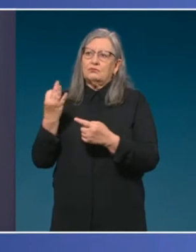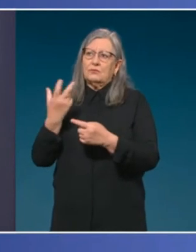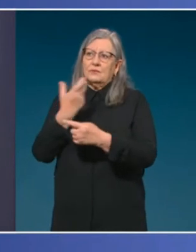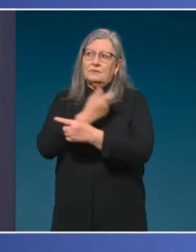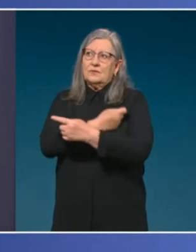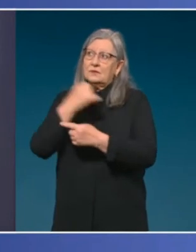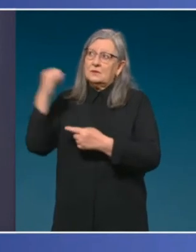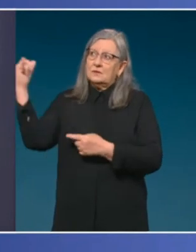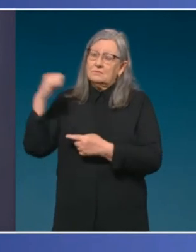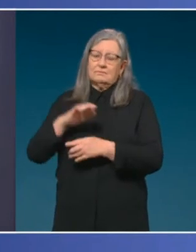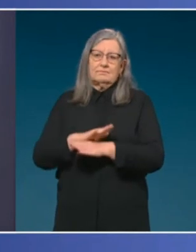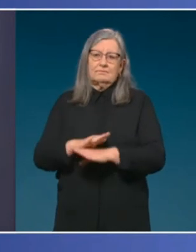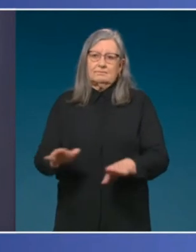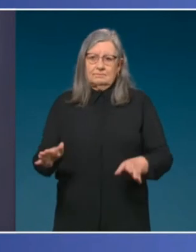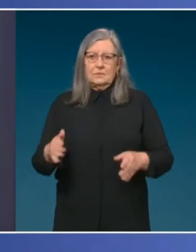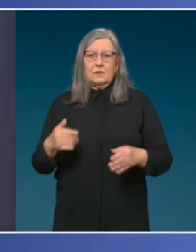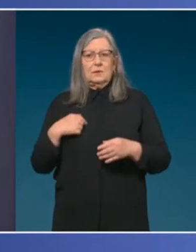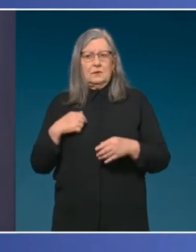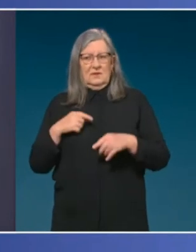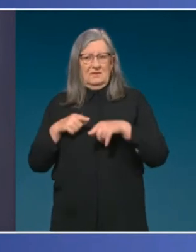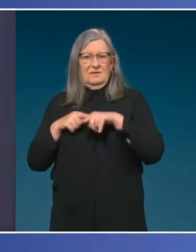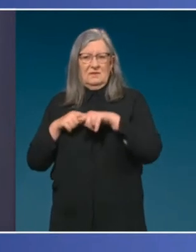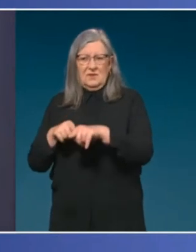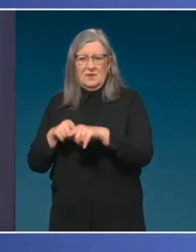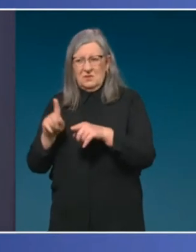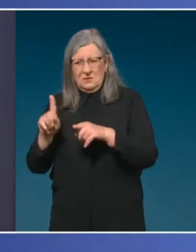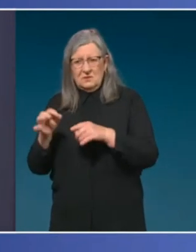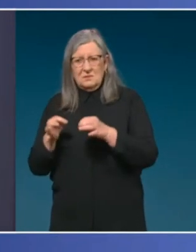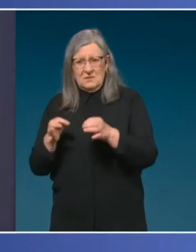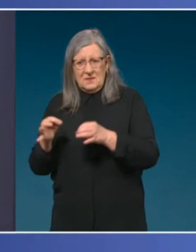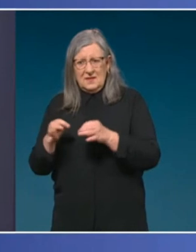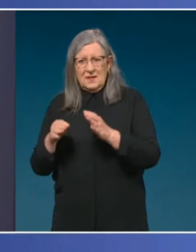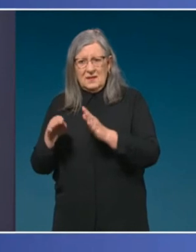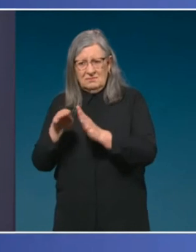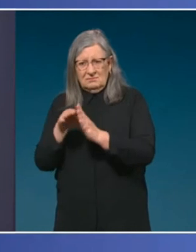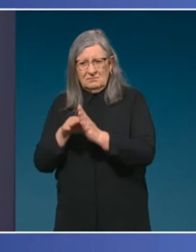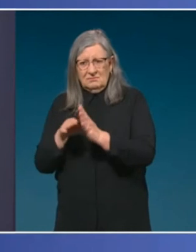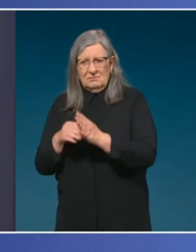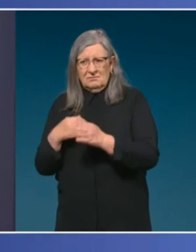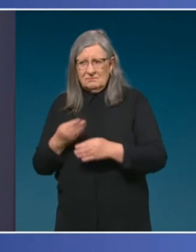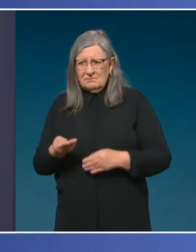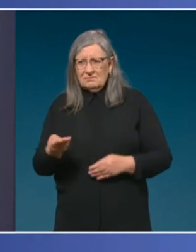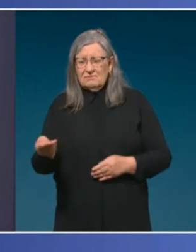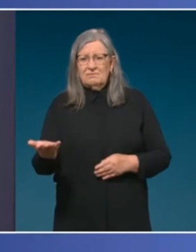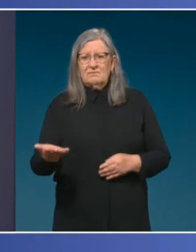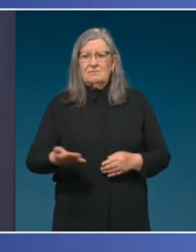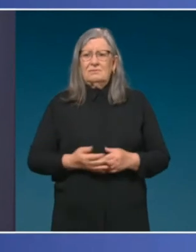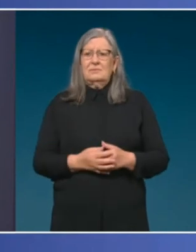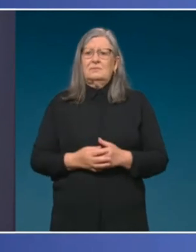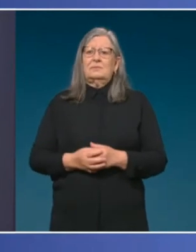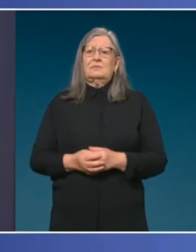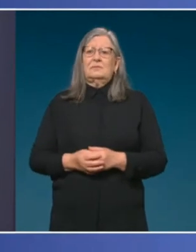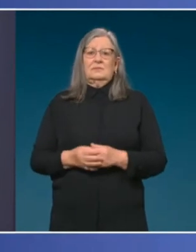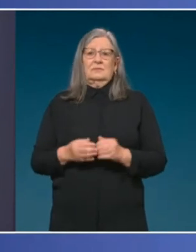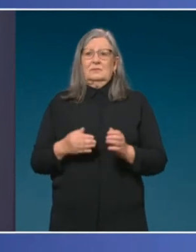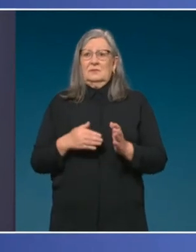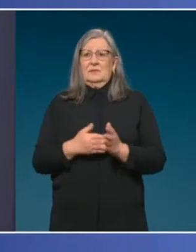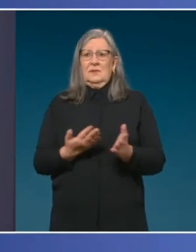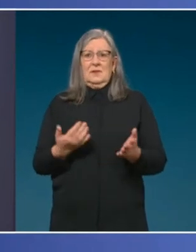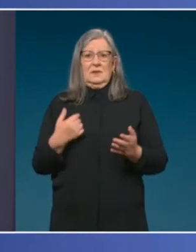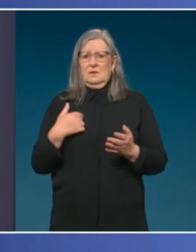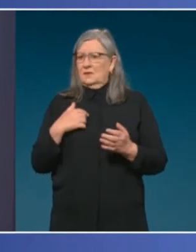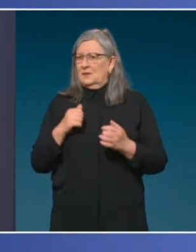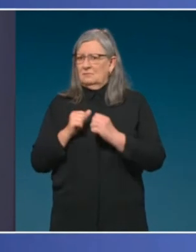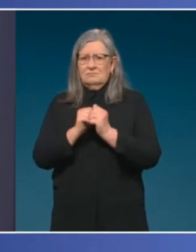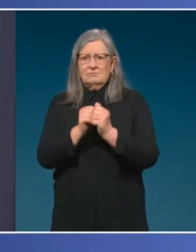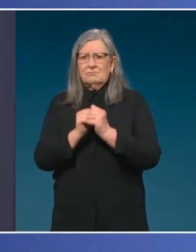for decisions and those which will be considered at a later time. Right now, we have to work with the states and territories,